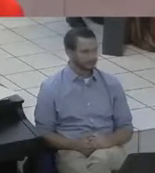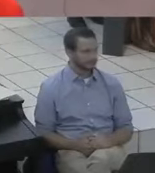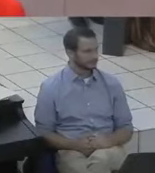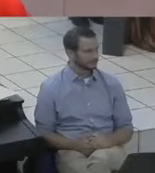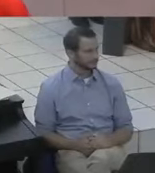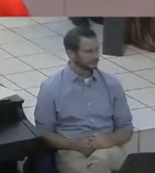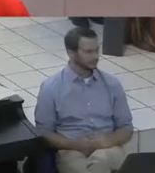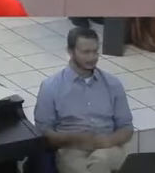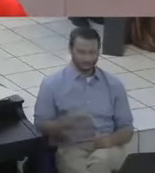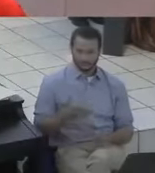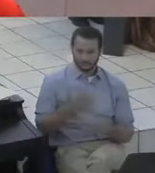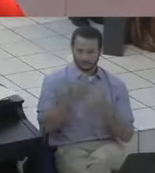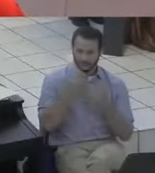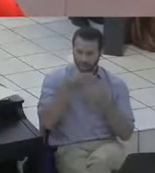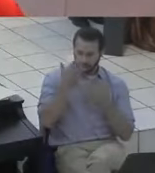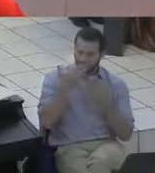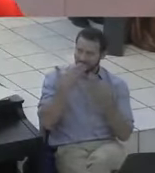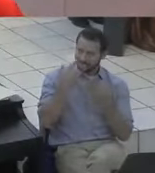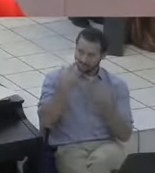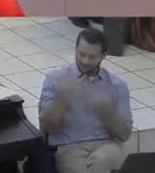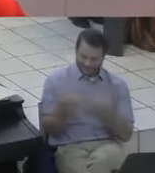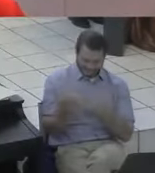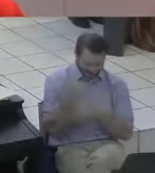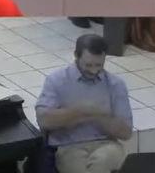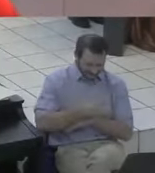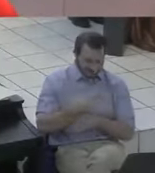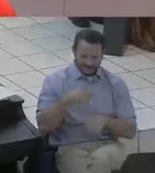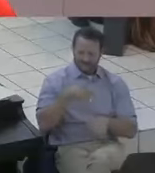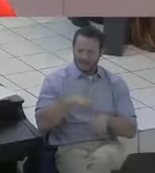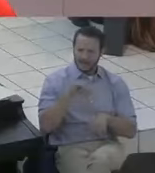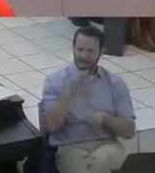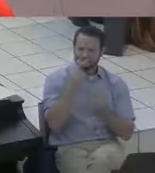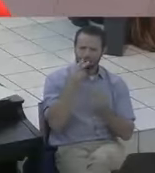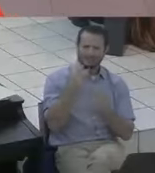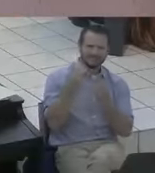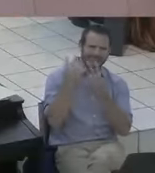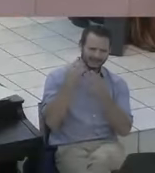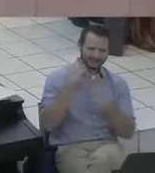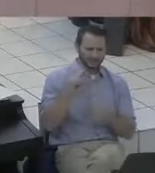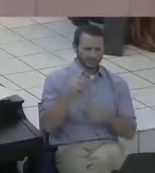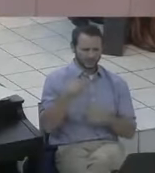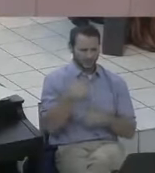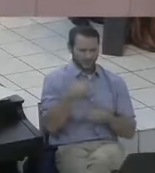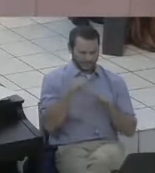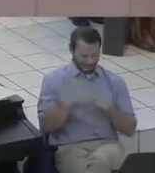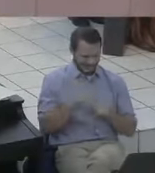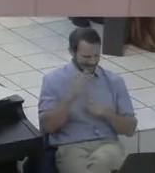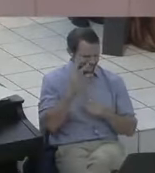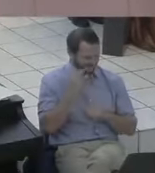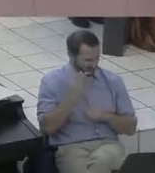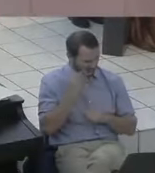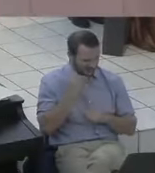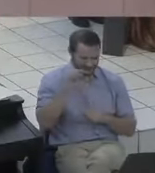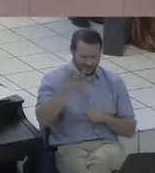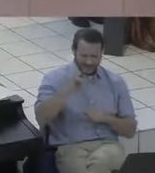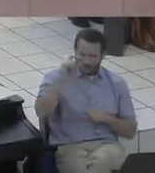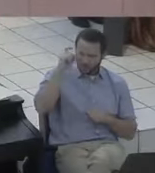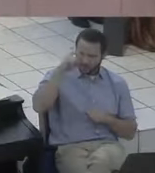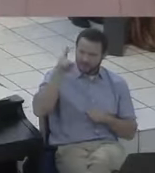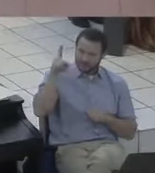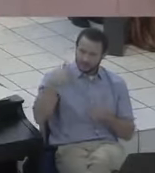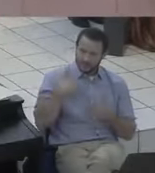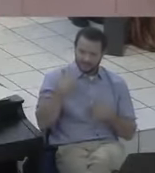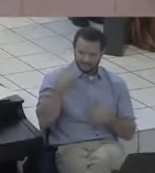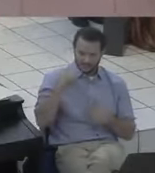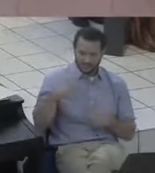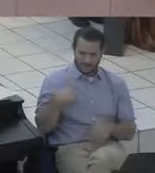Dear God, we thank you for this day. We thank you for this time of reflection so we may come to experience the wisdom you have for